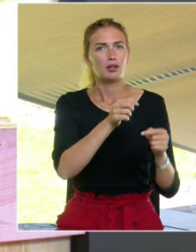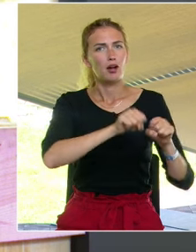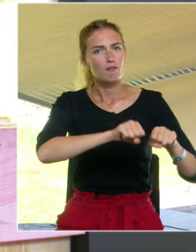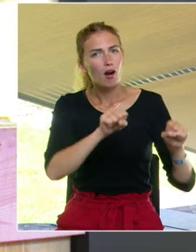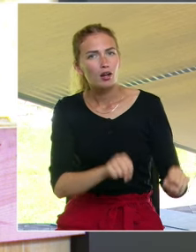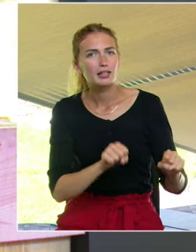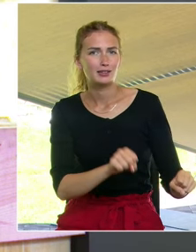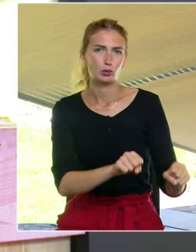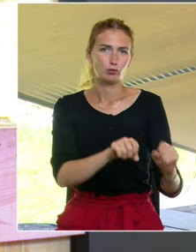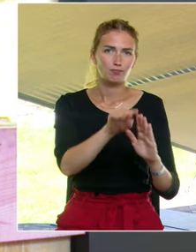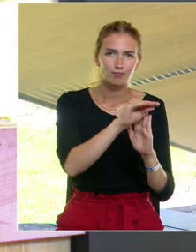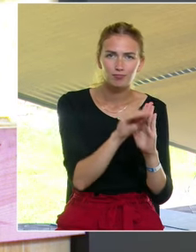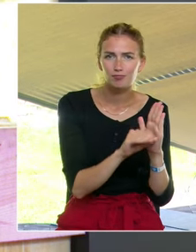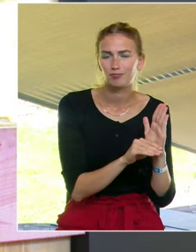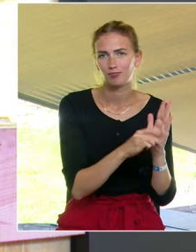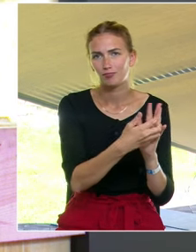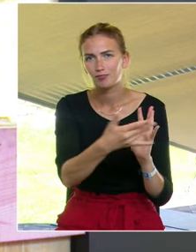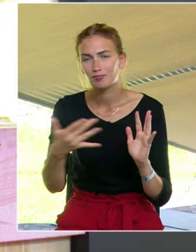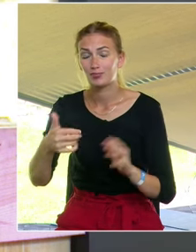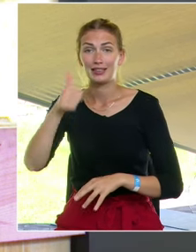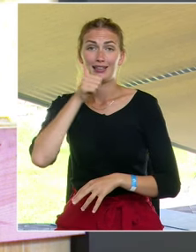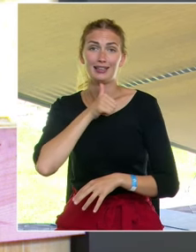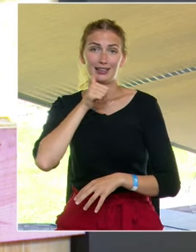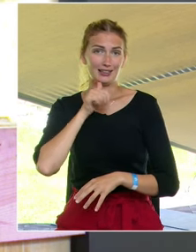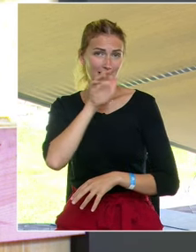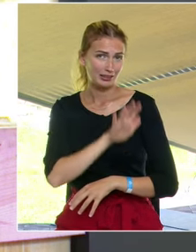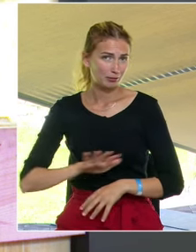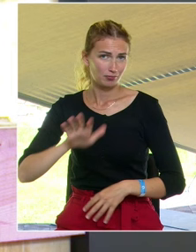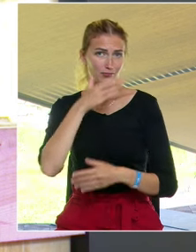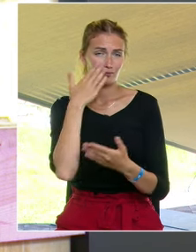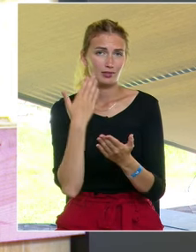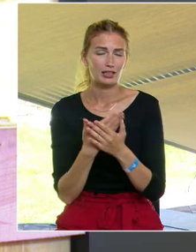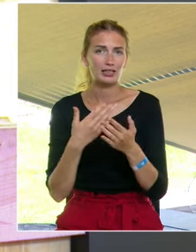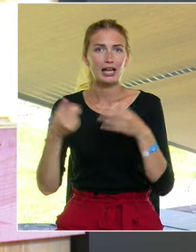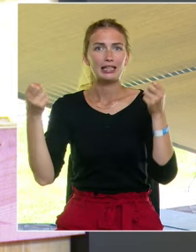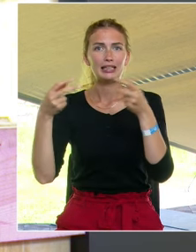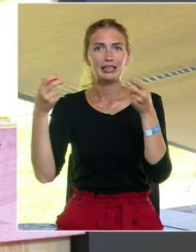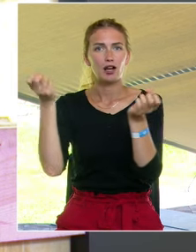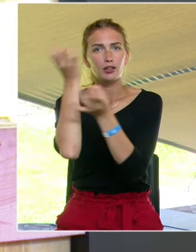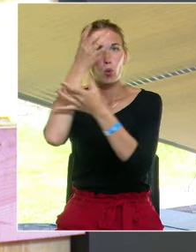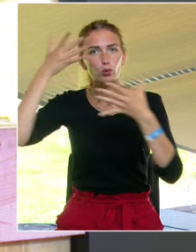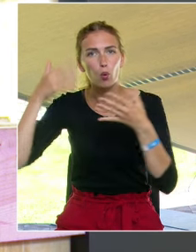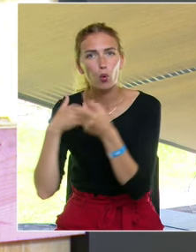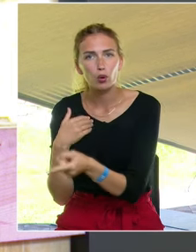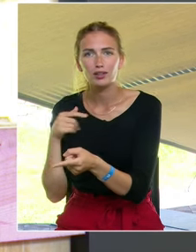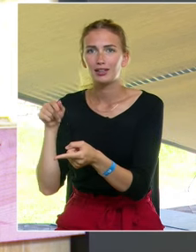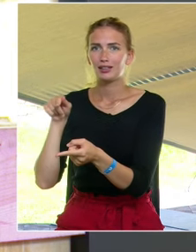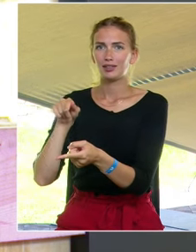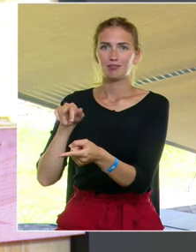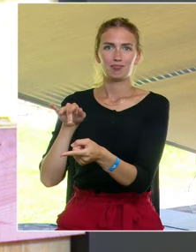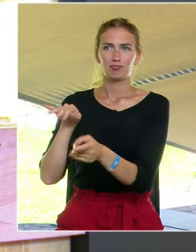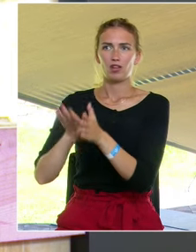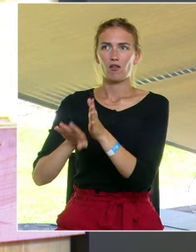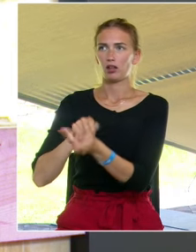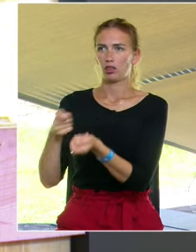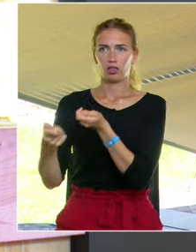structures. As I said, in Estonian context, the digital culture has been kind of no man's